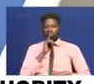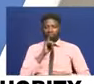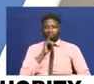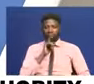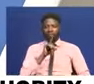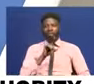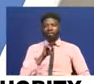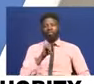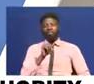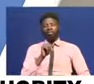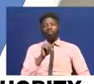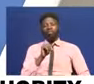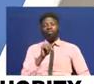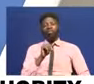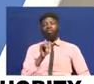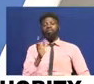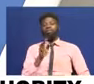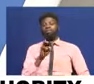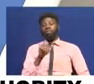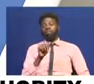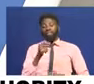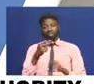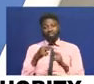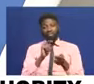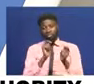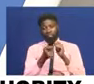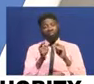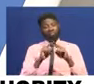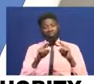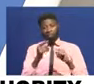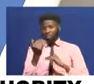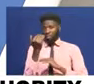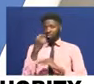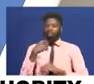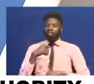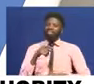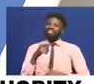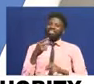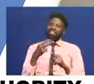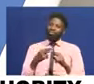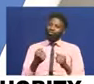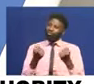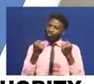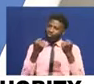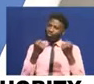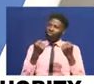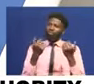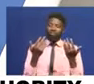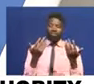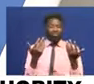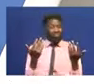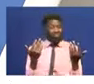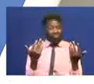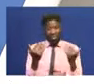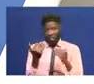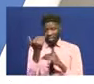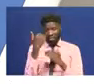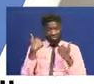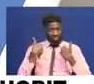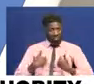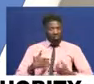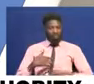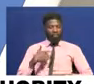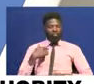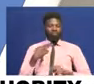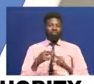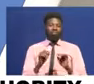is the name is going to change. But if you ask me, it's such a brand, strong brand. It elicits a lot of emotion. Mm-hmm. If you had to ask me, the name should just be